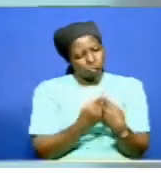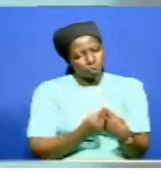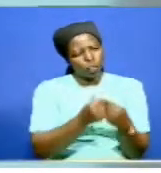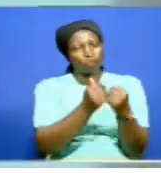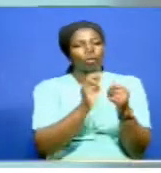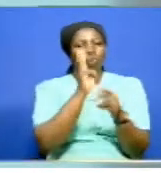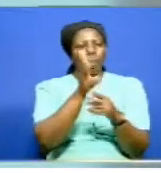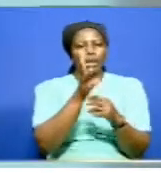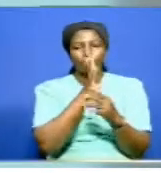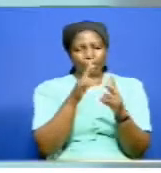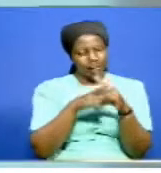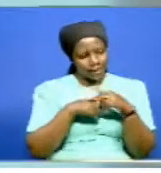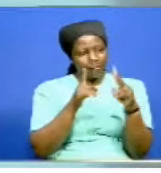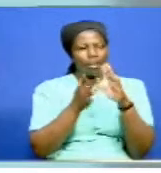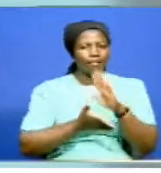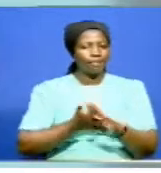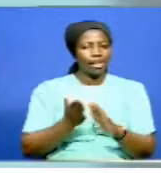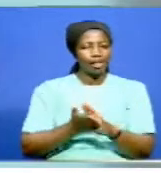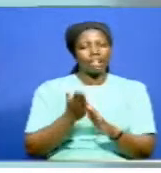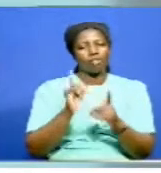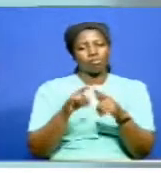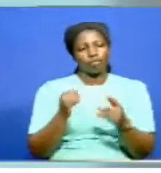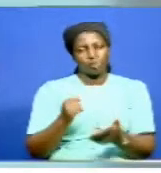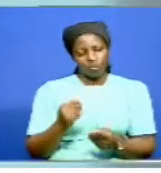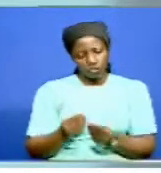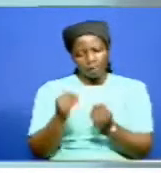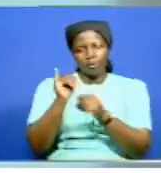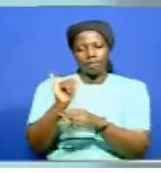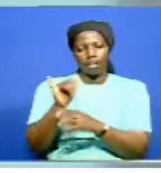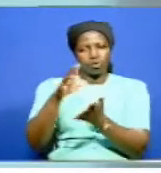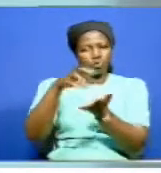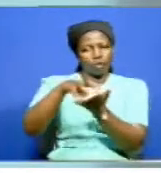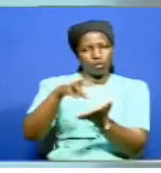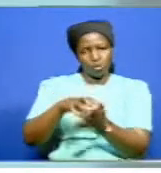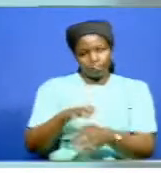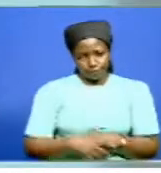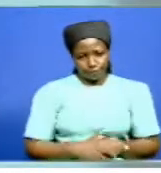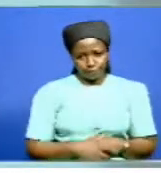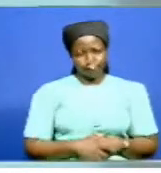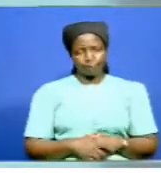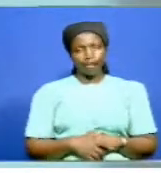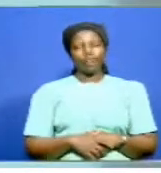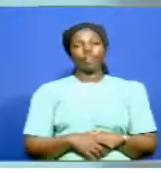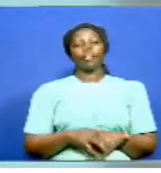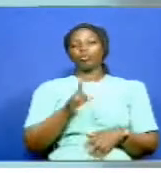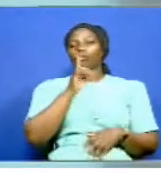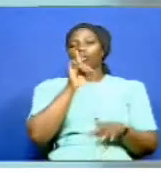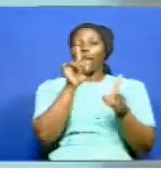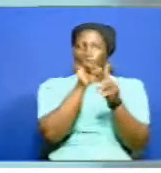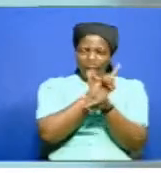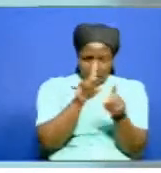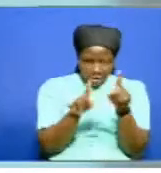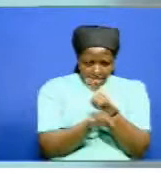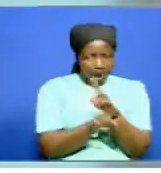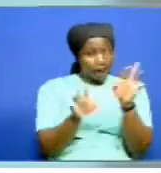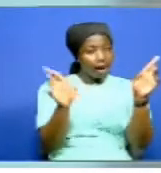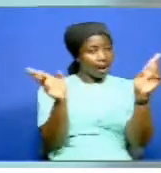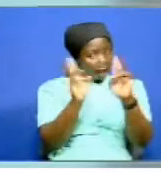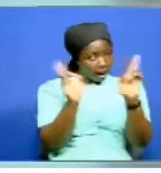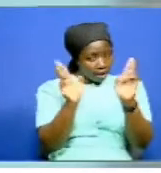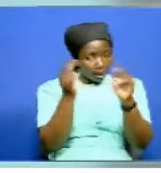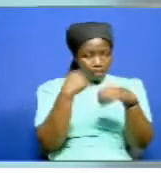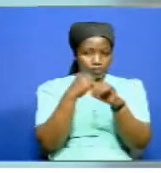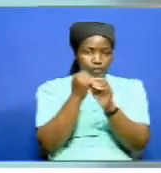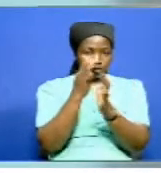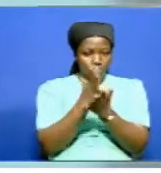be initiated quickly to be able to deal with that situation. So everything has been put in place to ensure that